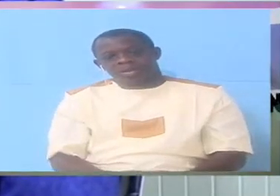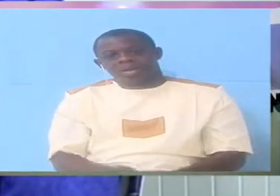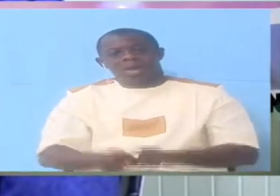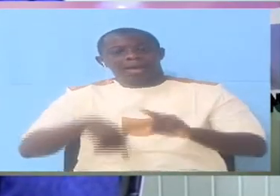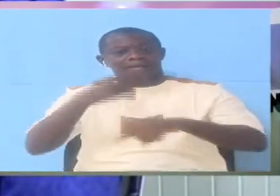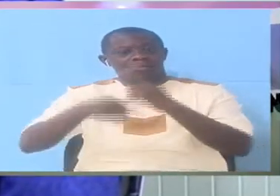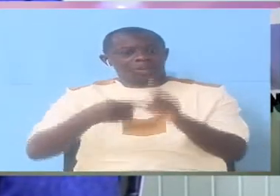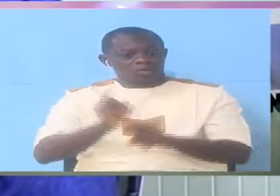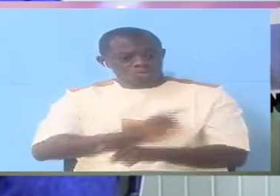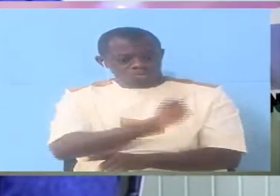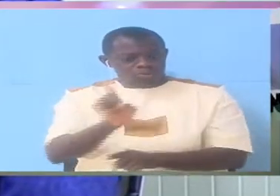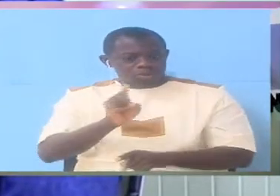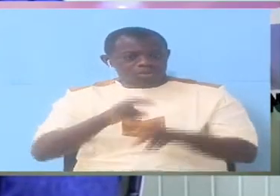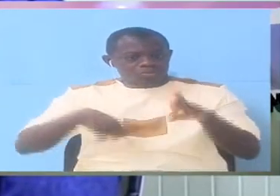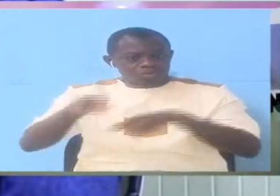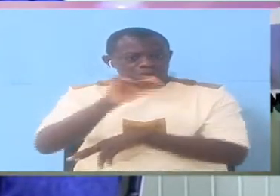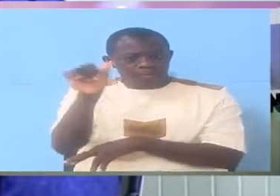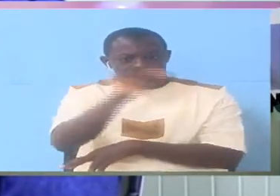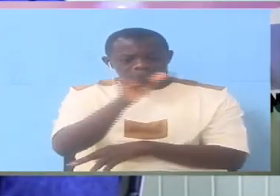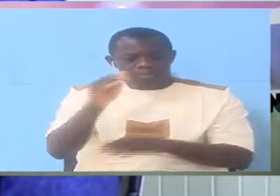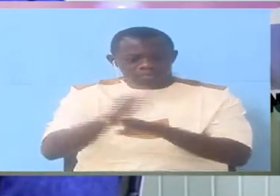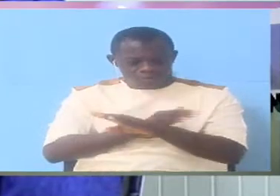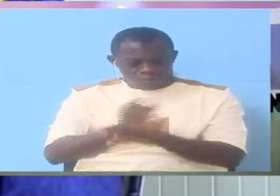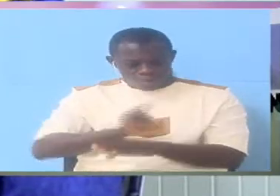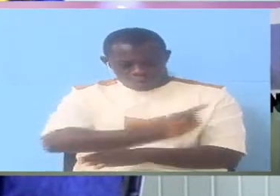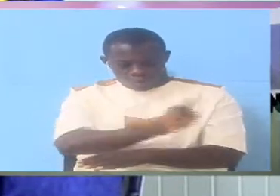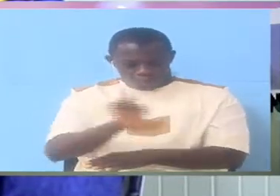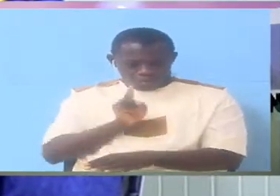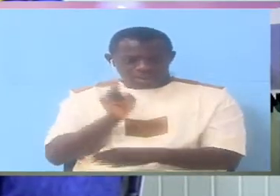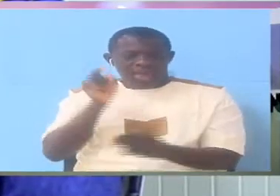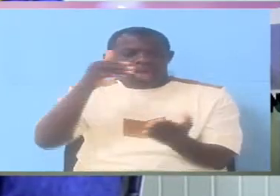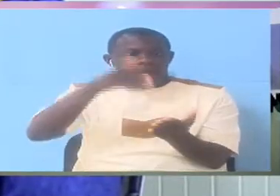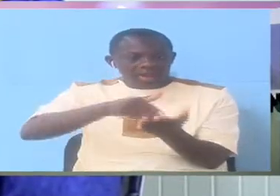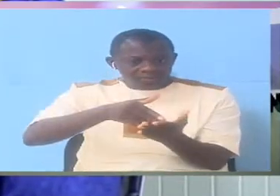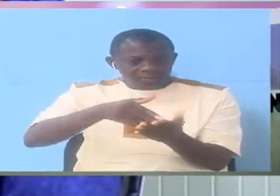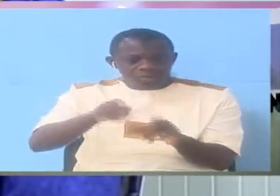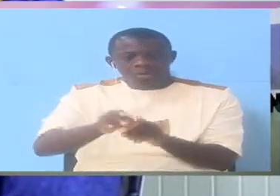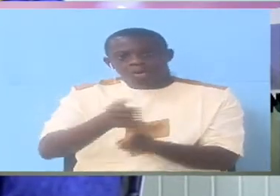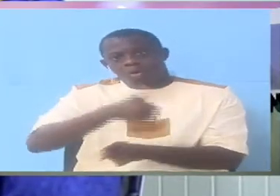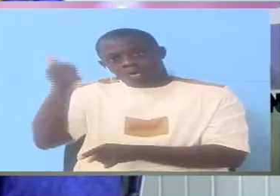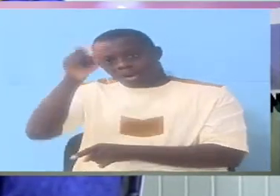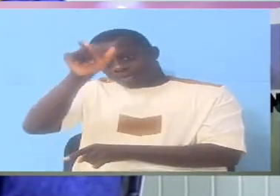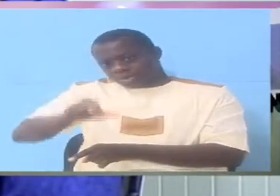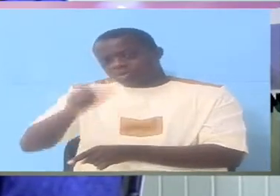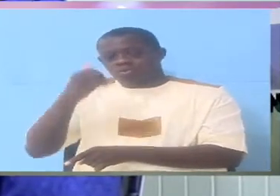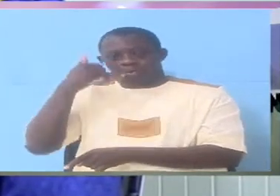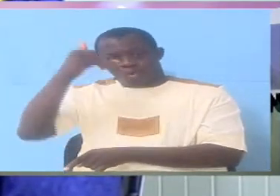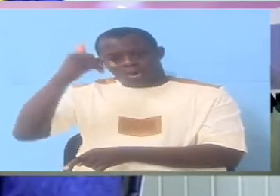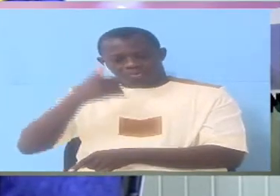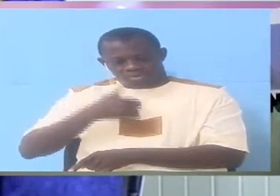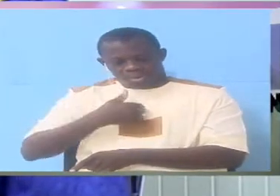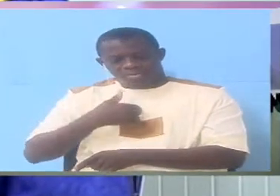After we returned, before we arrived, someone else called me.